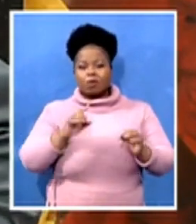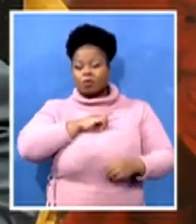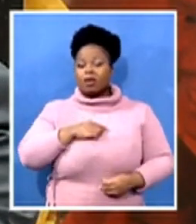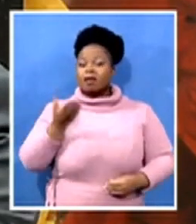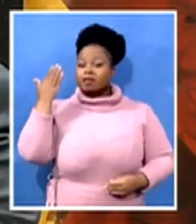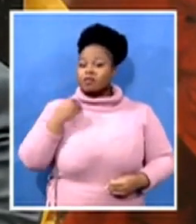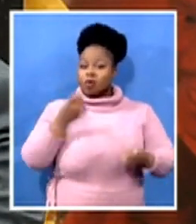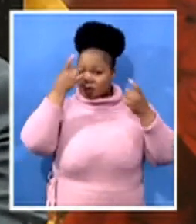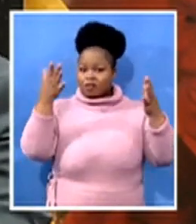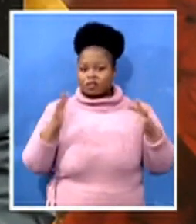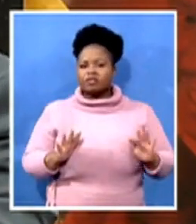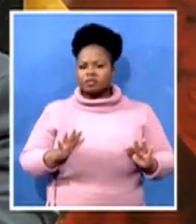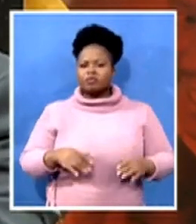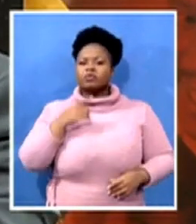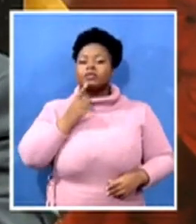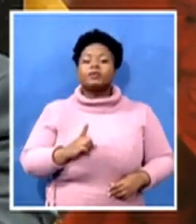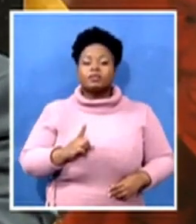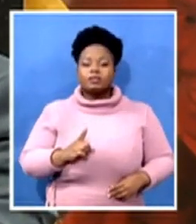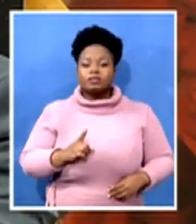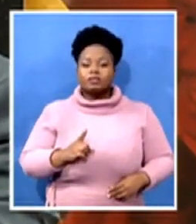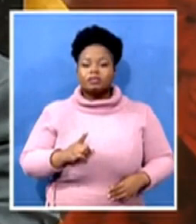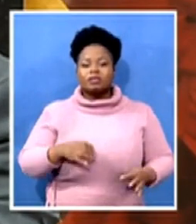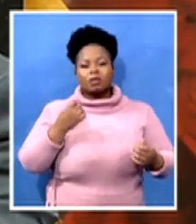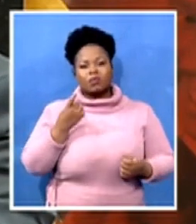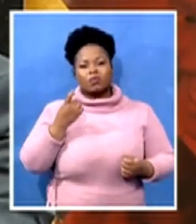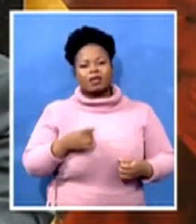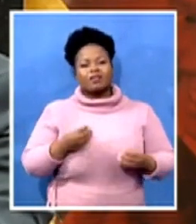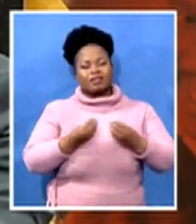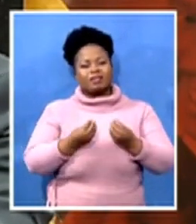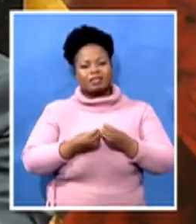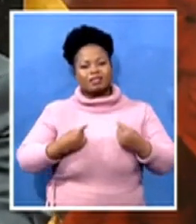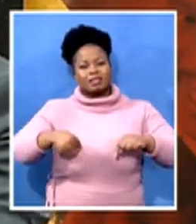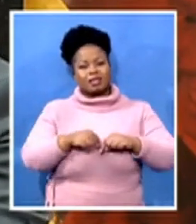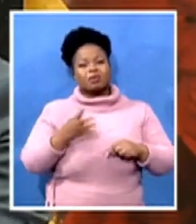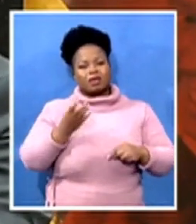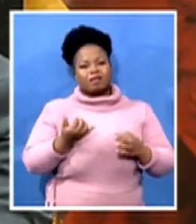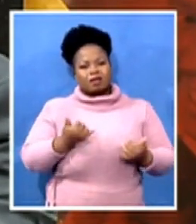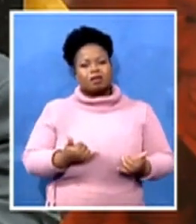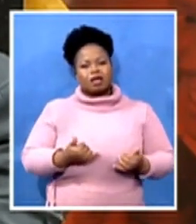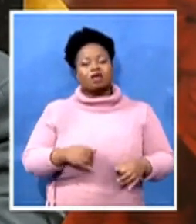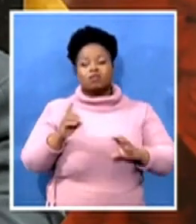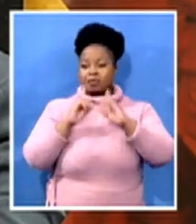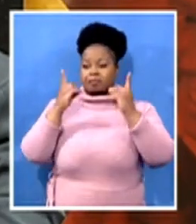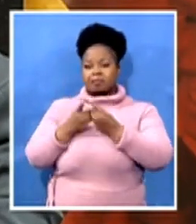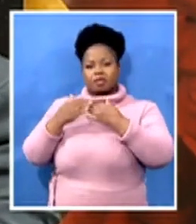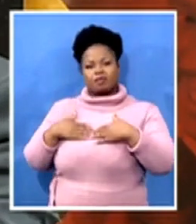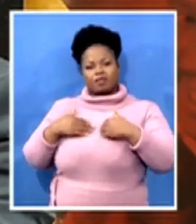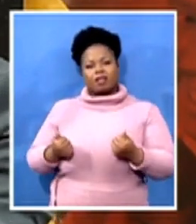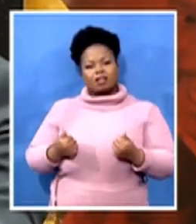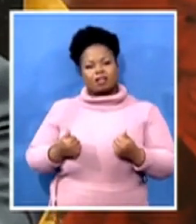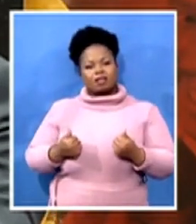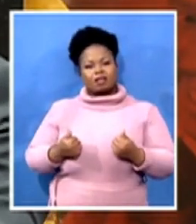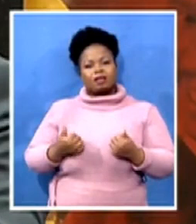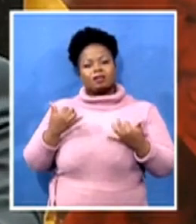yenye yemingeni esinayo umgangatho wezempilo kumasebe okanye kwizibhedlele